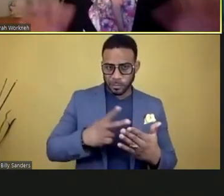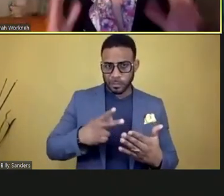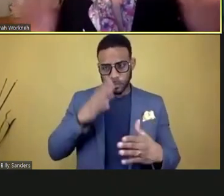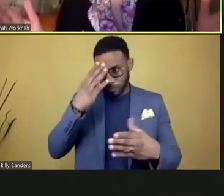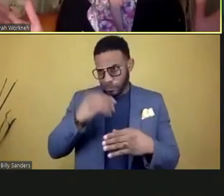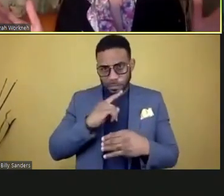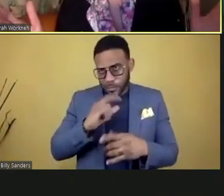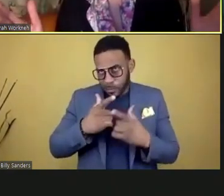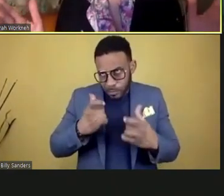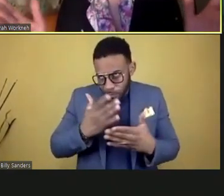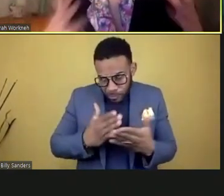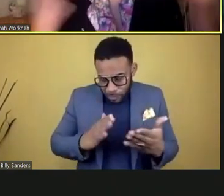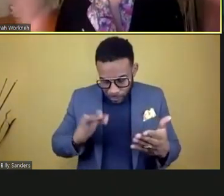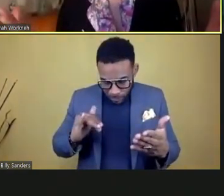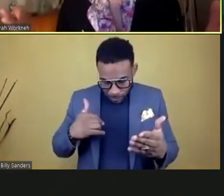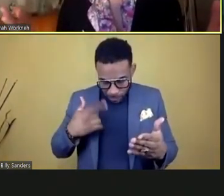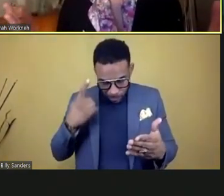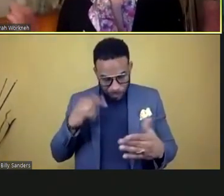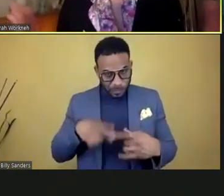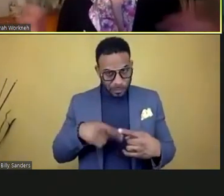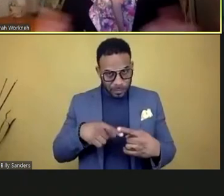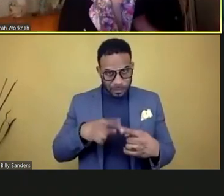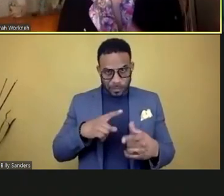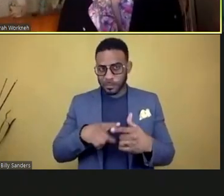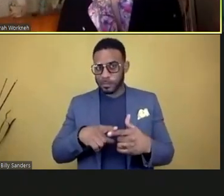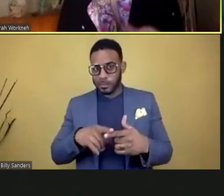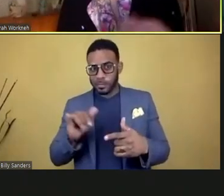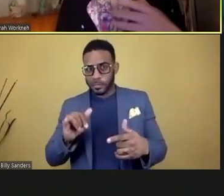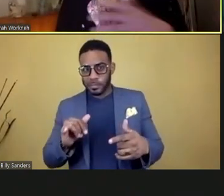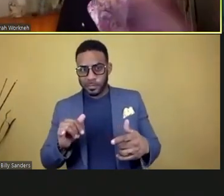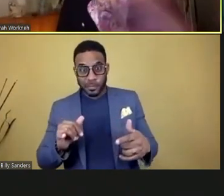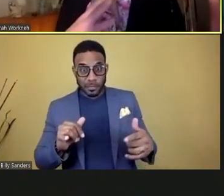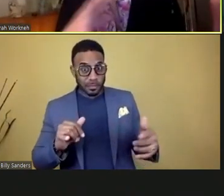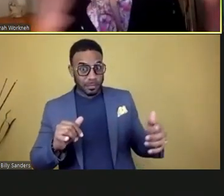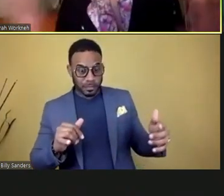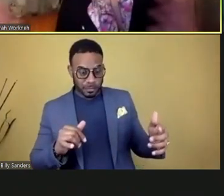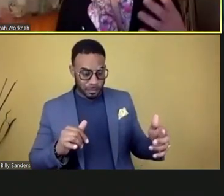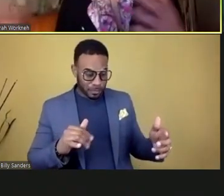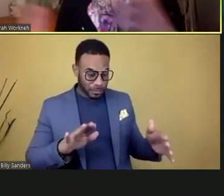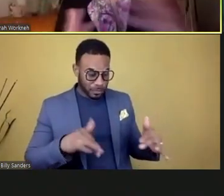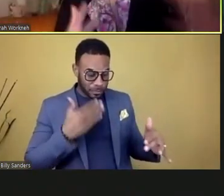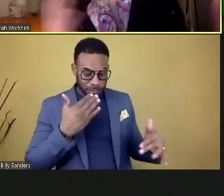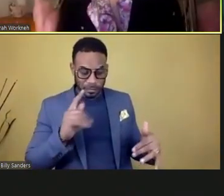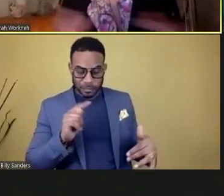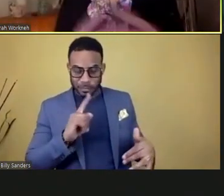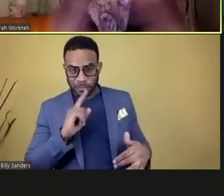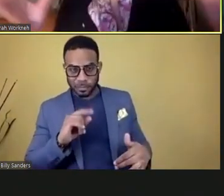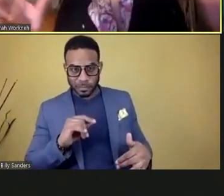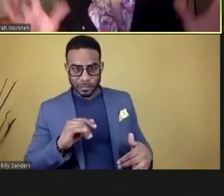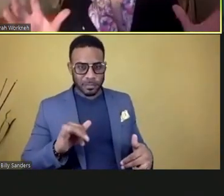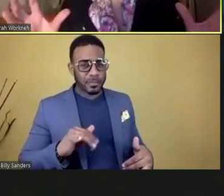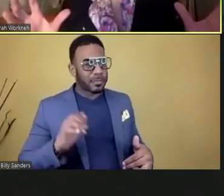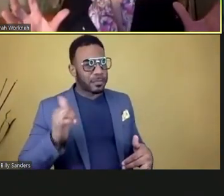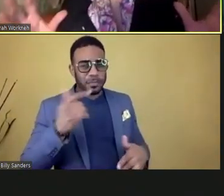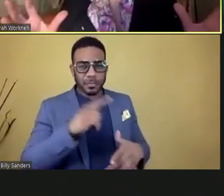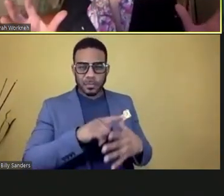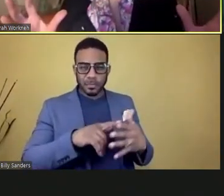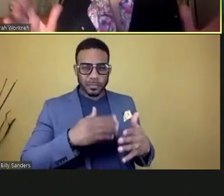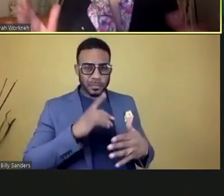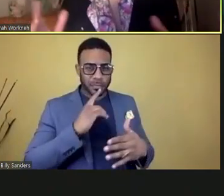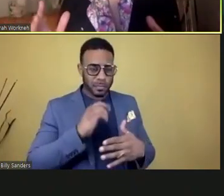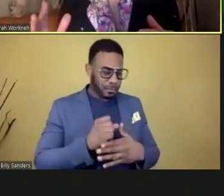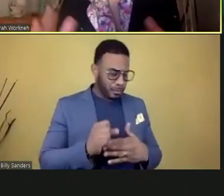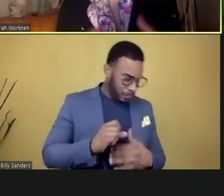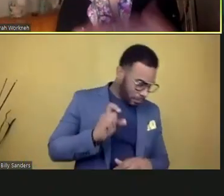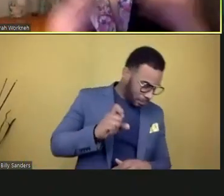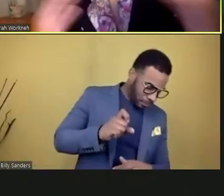is like a big part of what we think about, or like, you know, how bathrooms are designed. There's all of these things actually